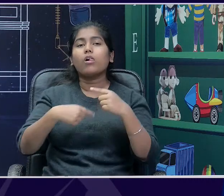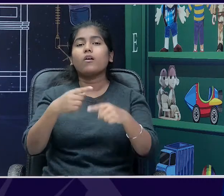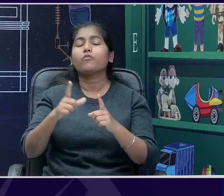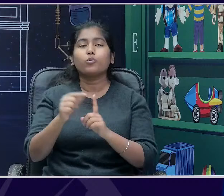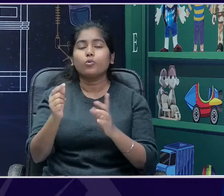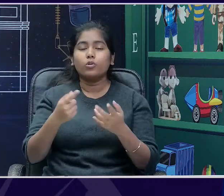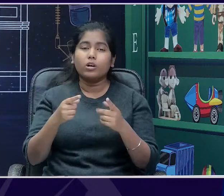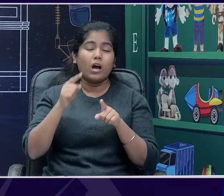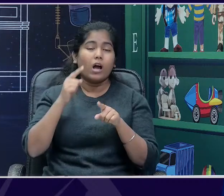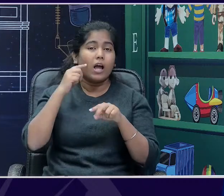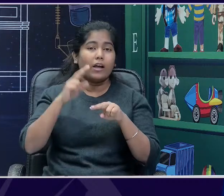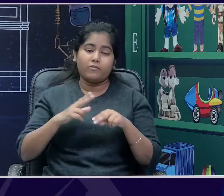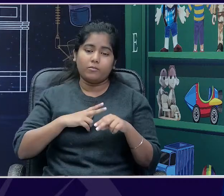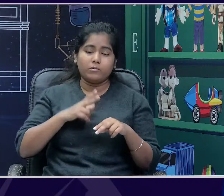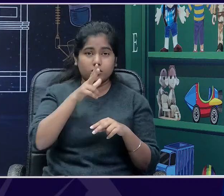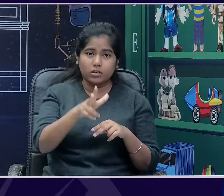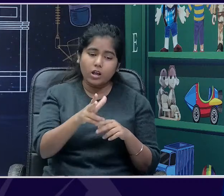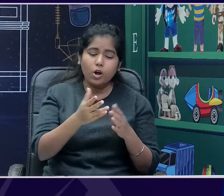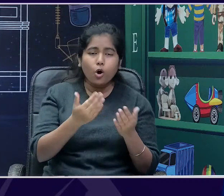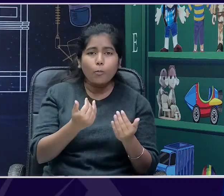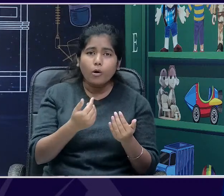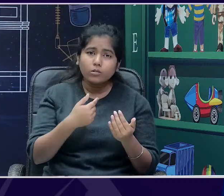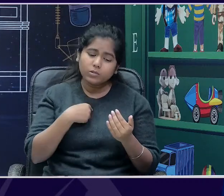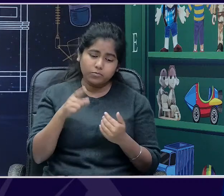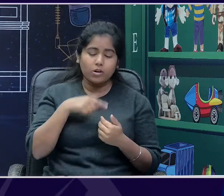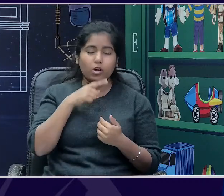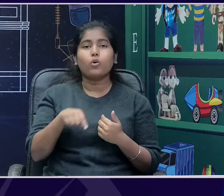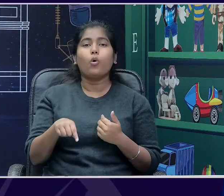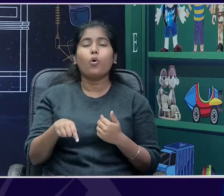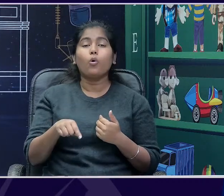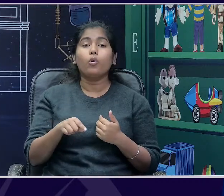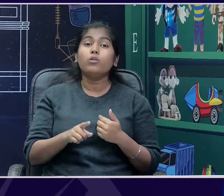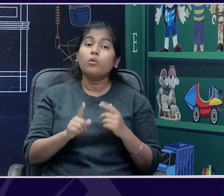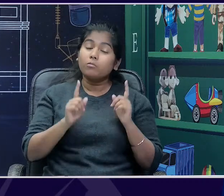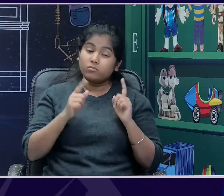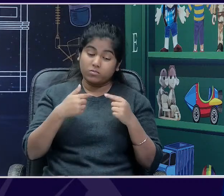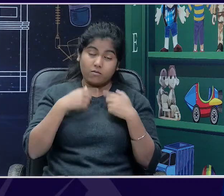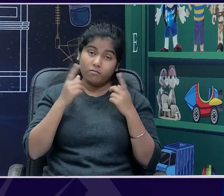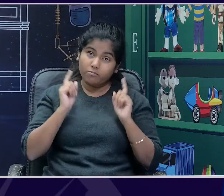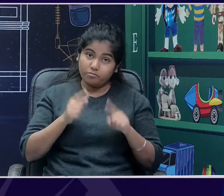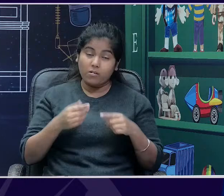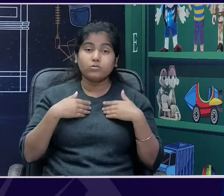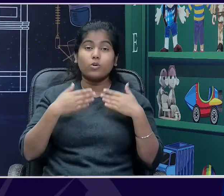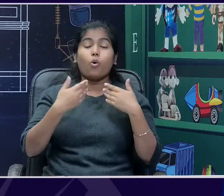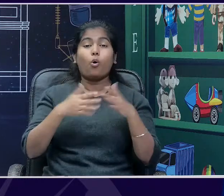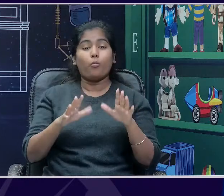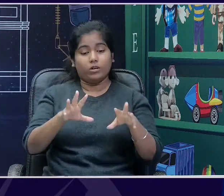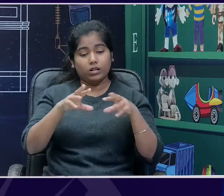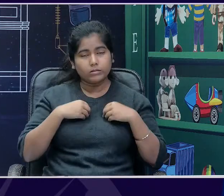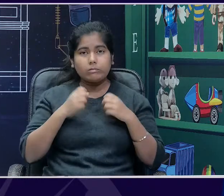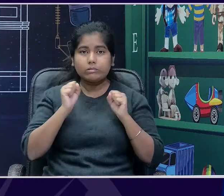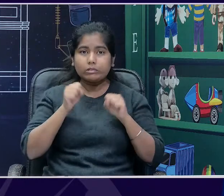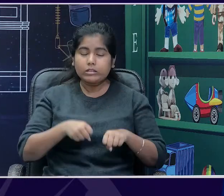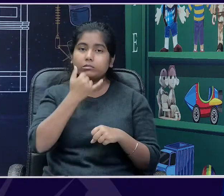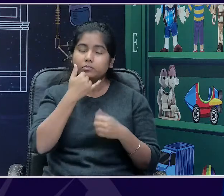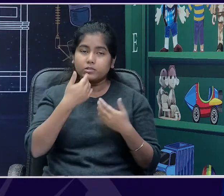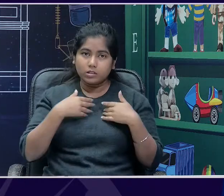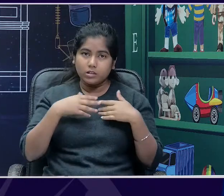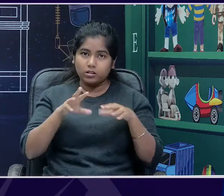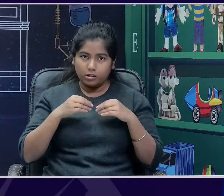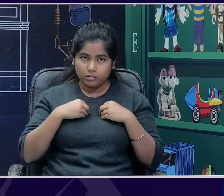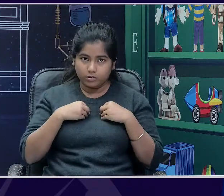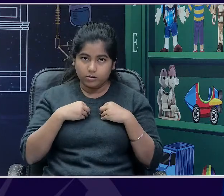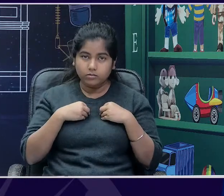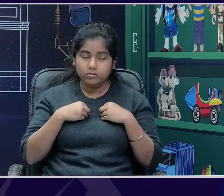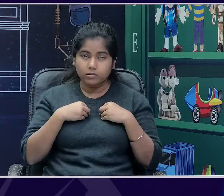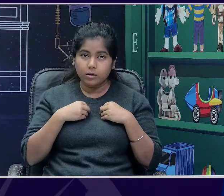saying something, I may be wrong? Yes. Then I should be open to accept my mistakes as well as my direction that might be misleading